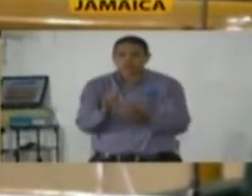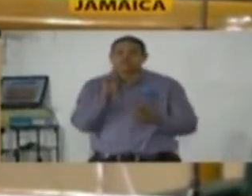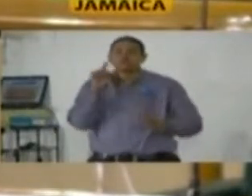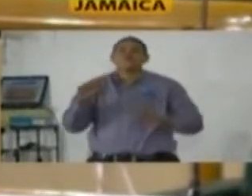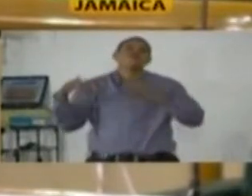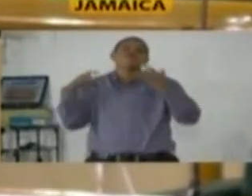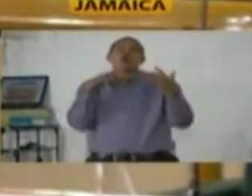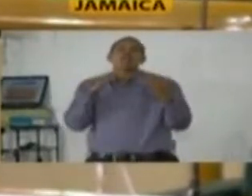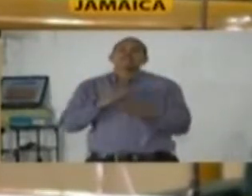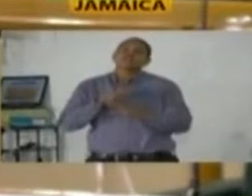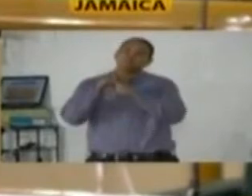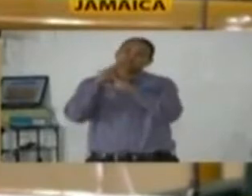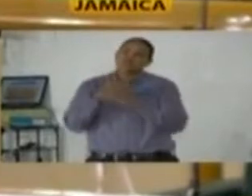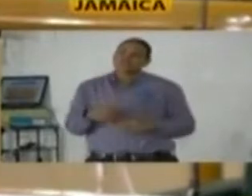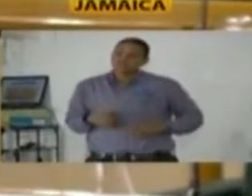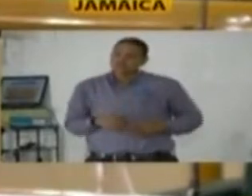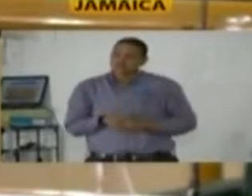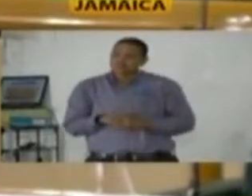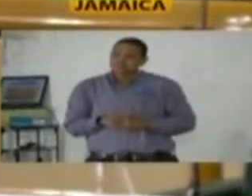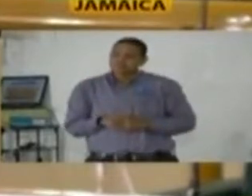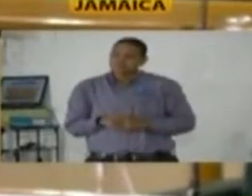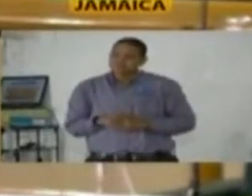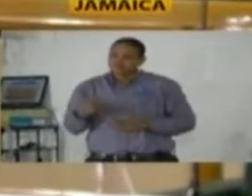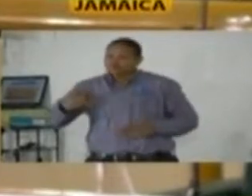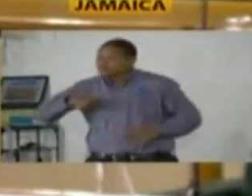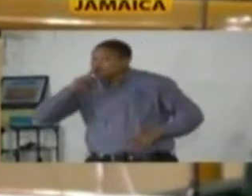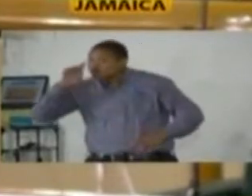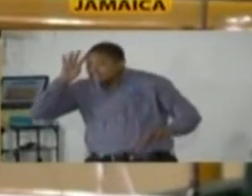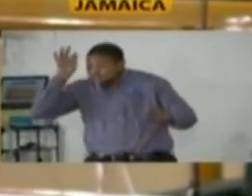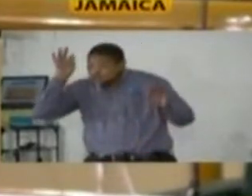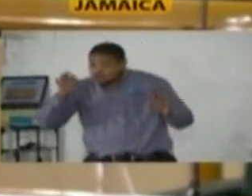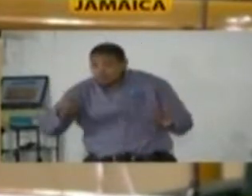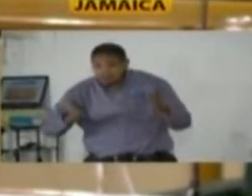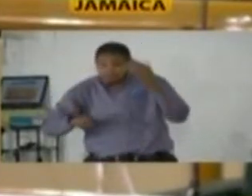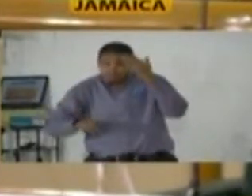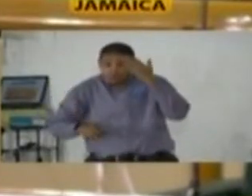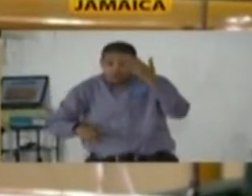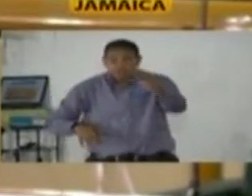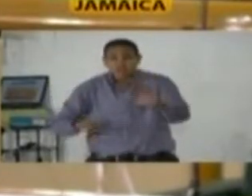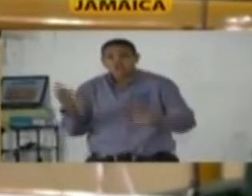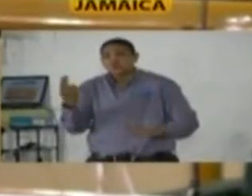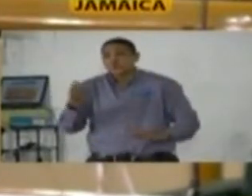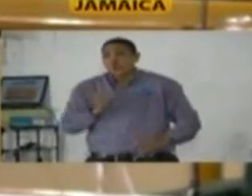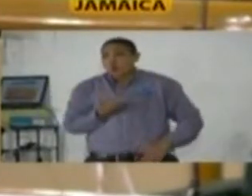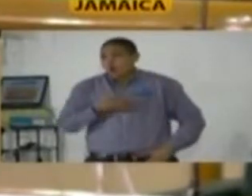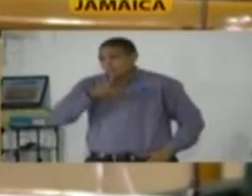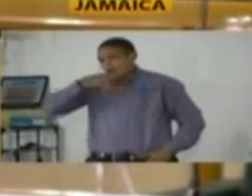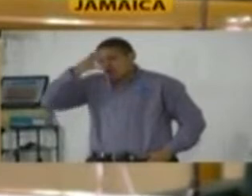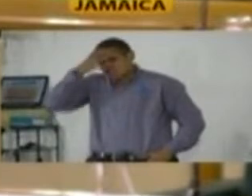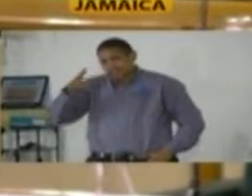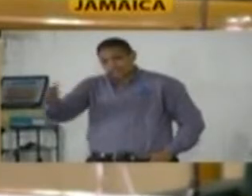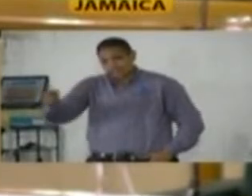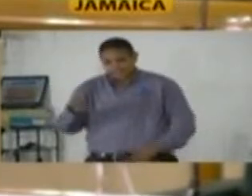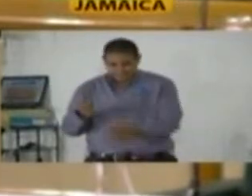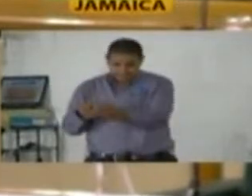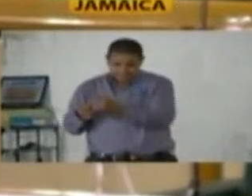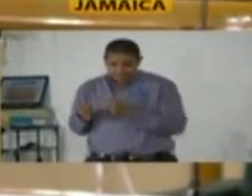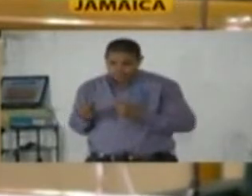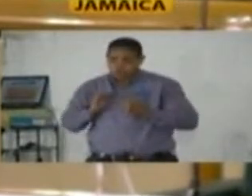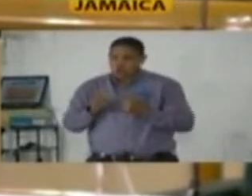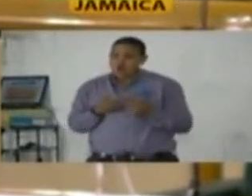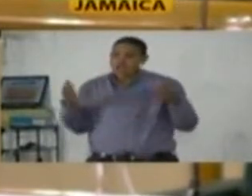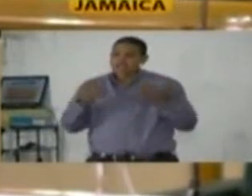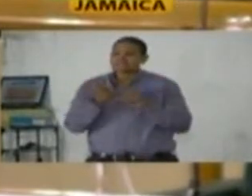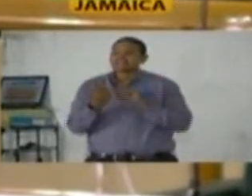prevention. We are determined, Madam Speaker, to reach our parents this year. Our entity, the